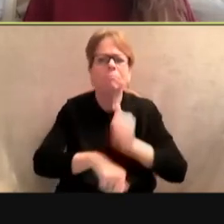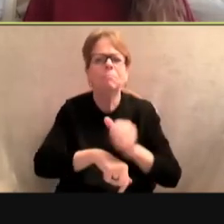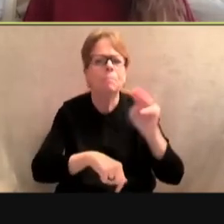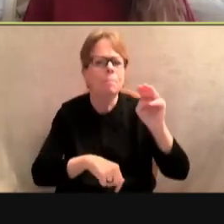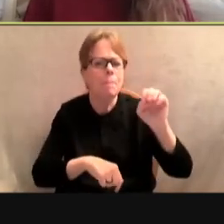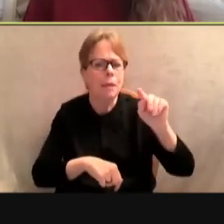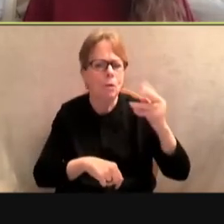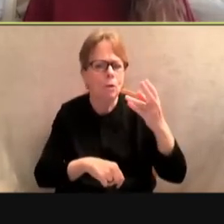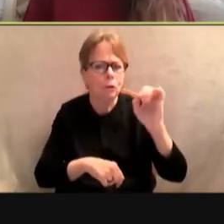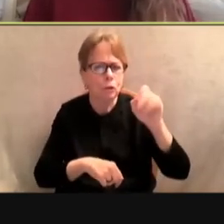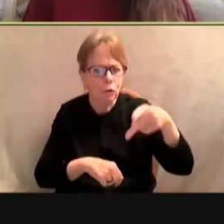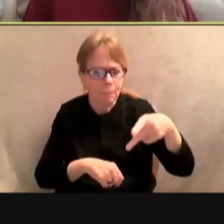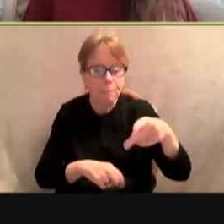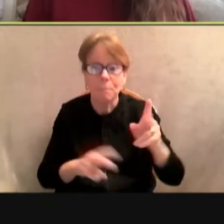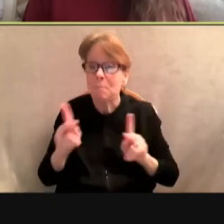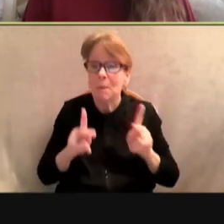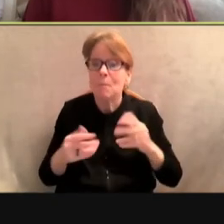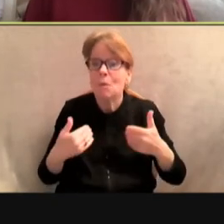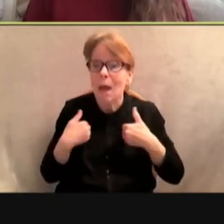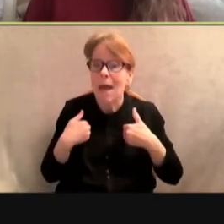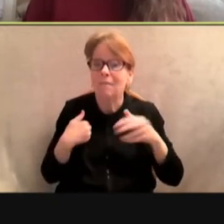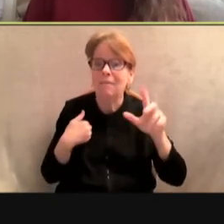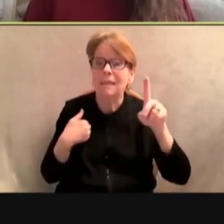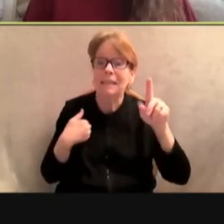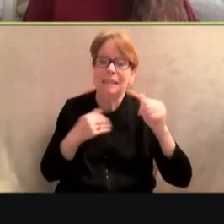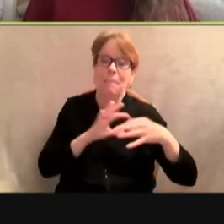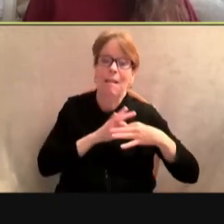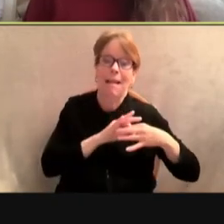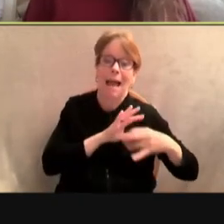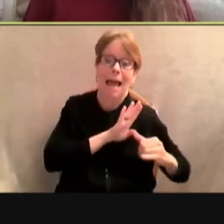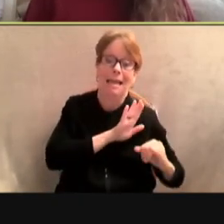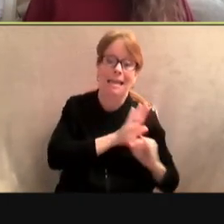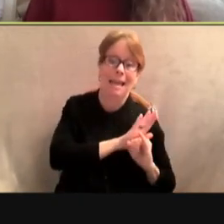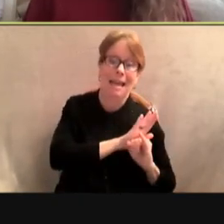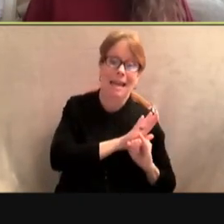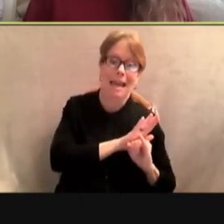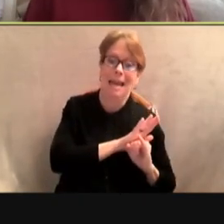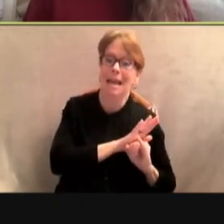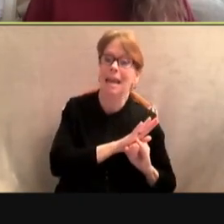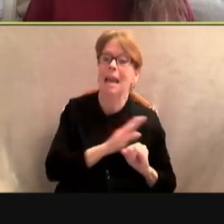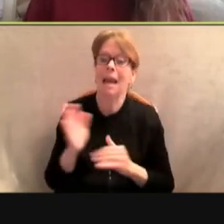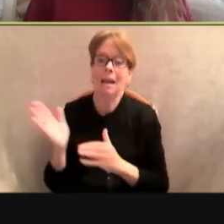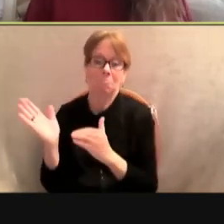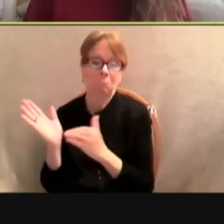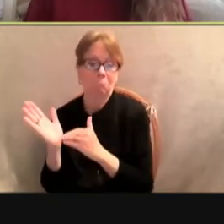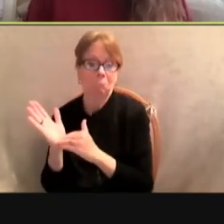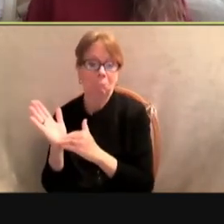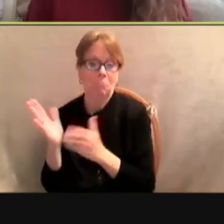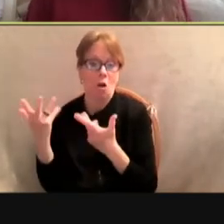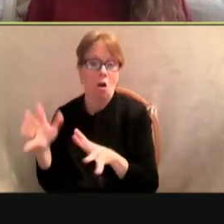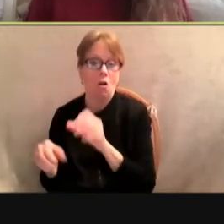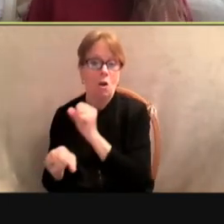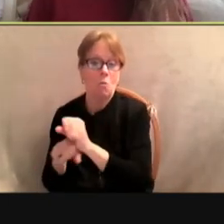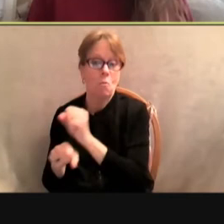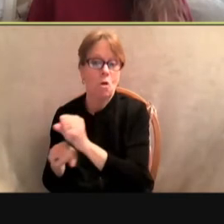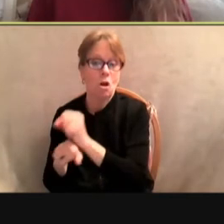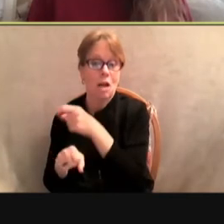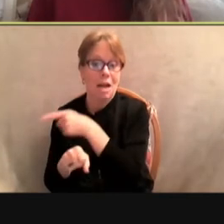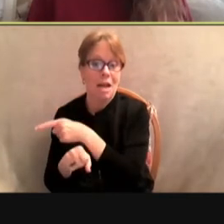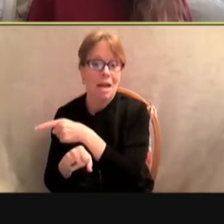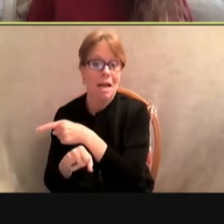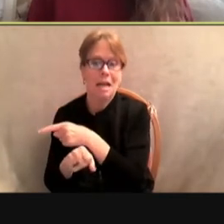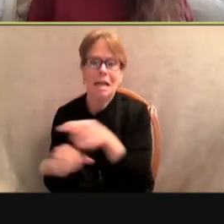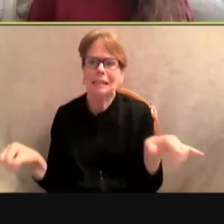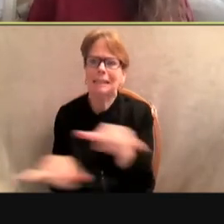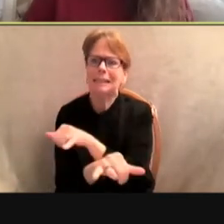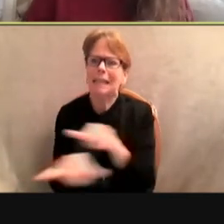with disability-related identities can be paired with physicians already practicing who share their identities and can